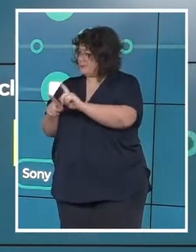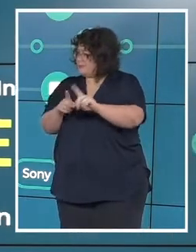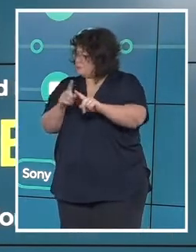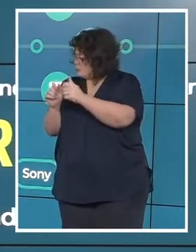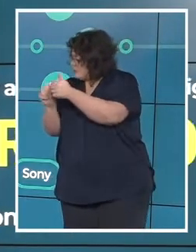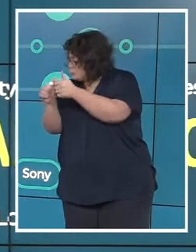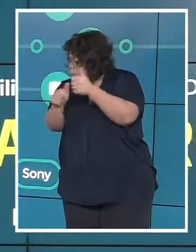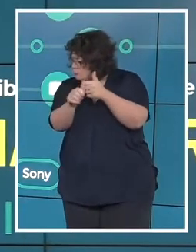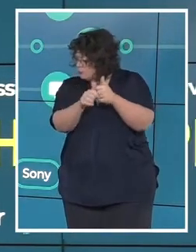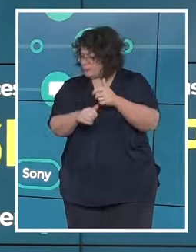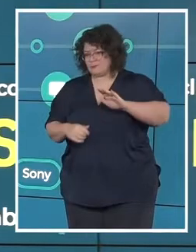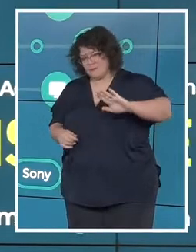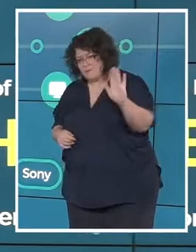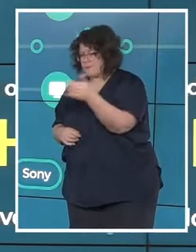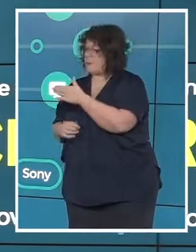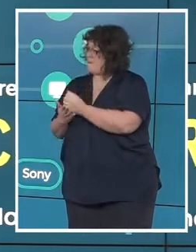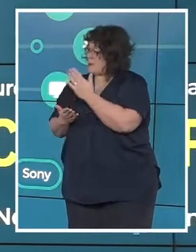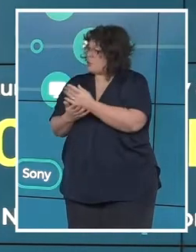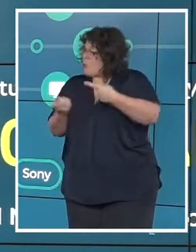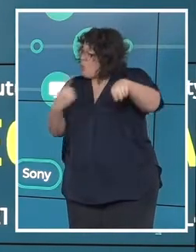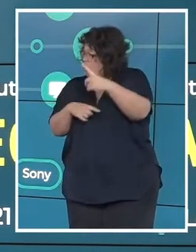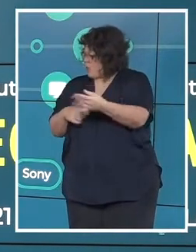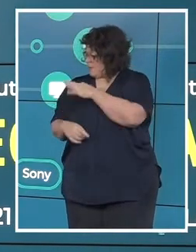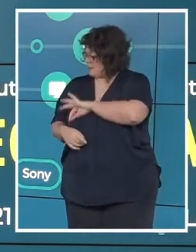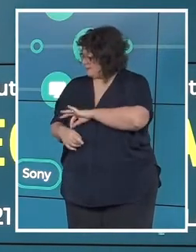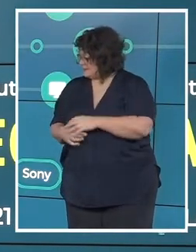this digital transformation that we're going through.